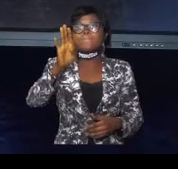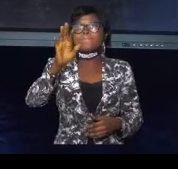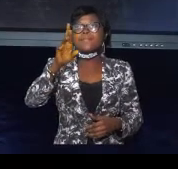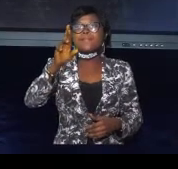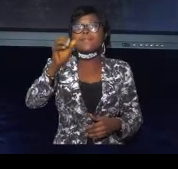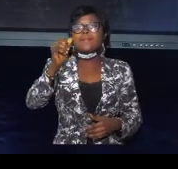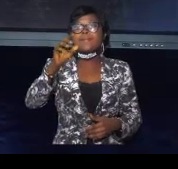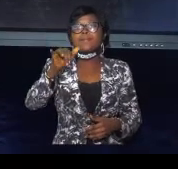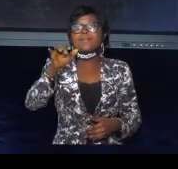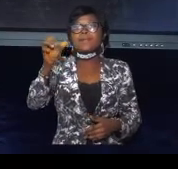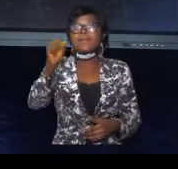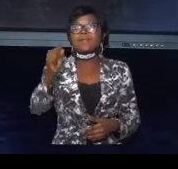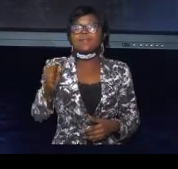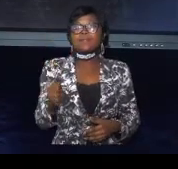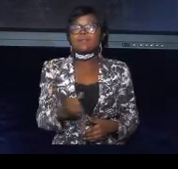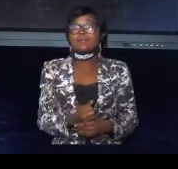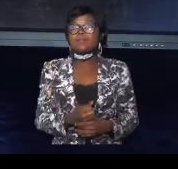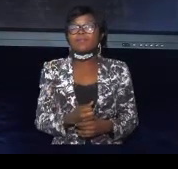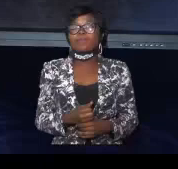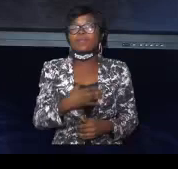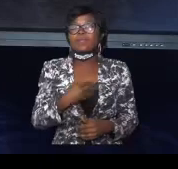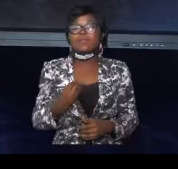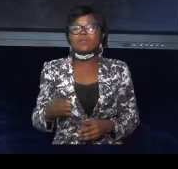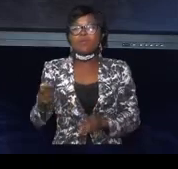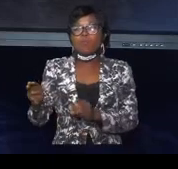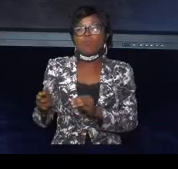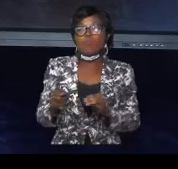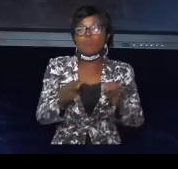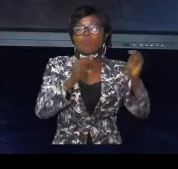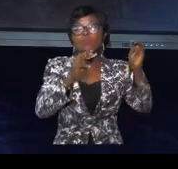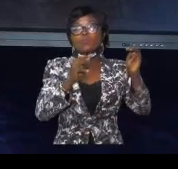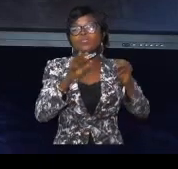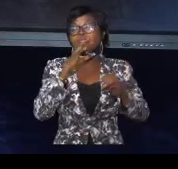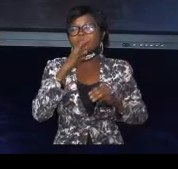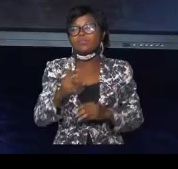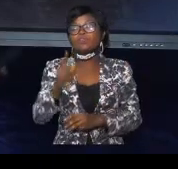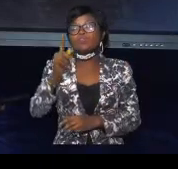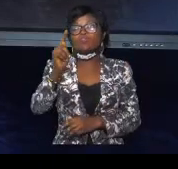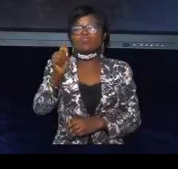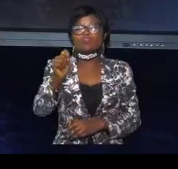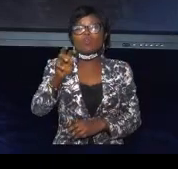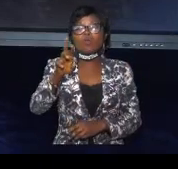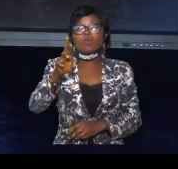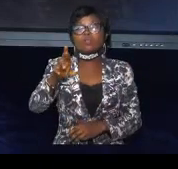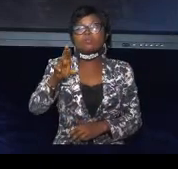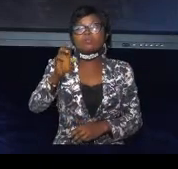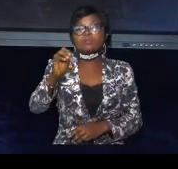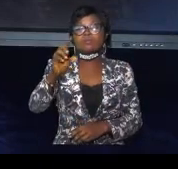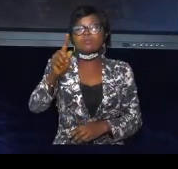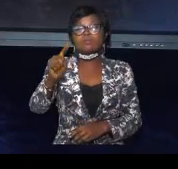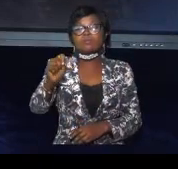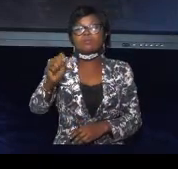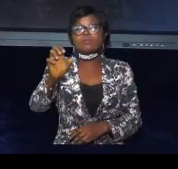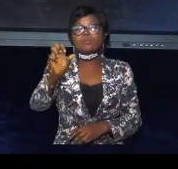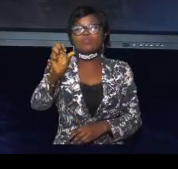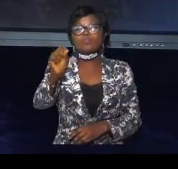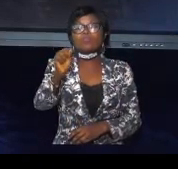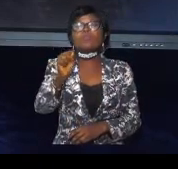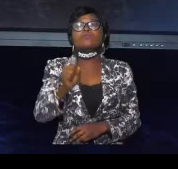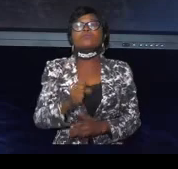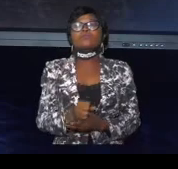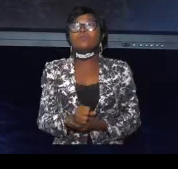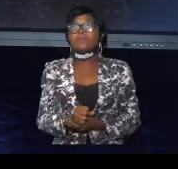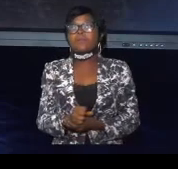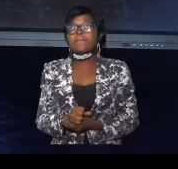donkey brays, B-R-A-Y-S. It brays. And the kind of motion, how it moves, is called trotting.